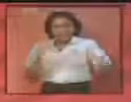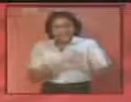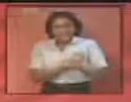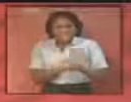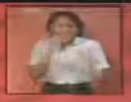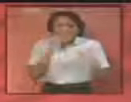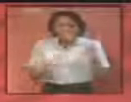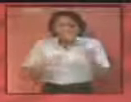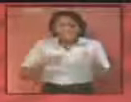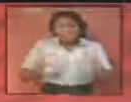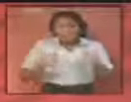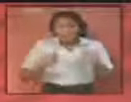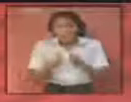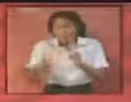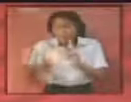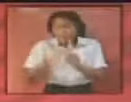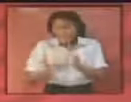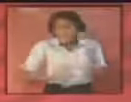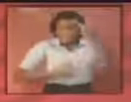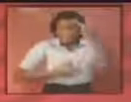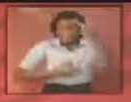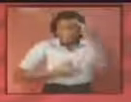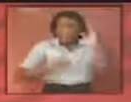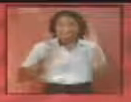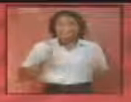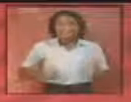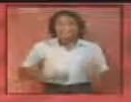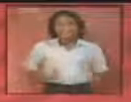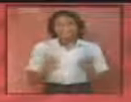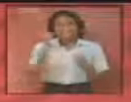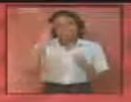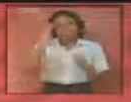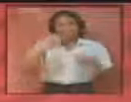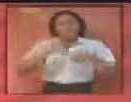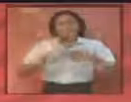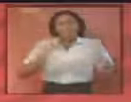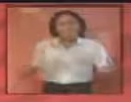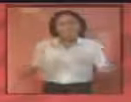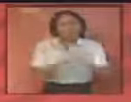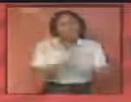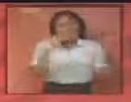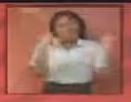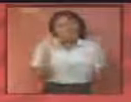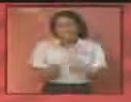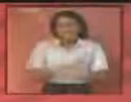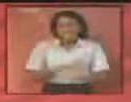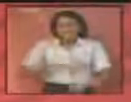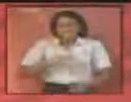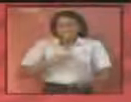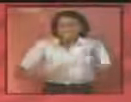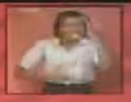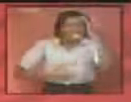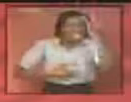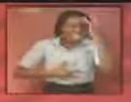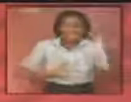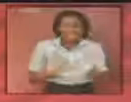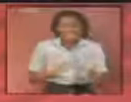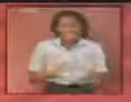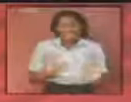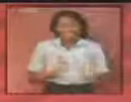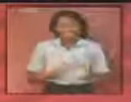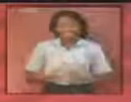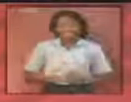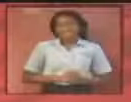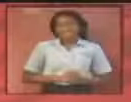system can easily beat the opponent. The virus isn't able to land a single punch, and you don't even feel sick. Now imagine that instead of